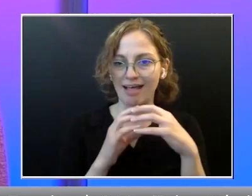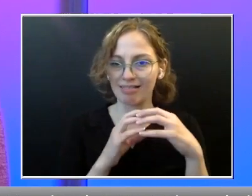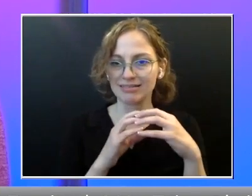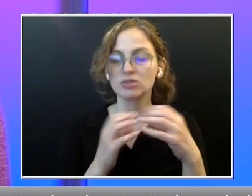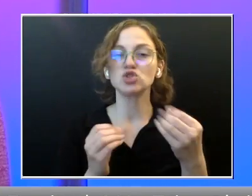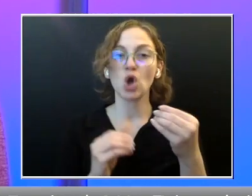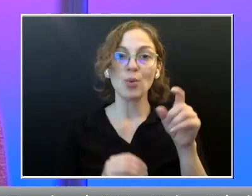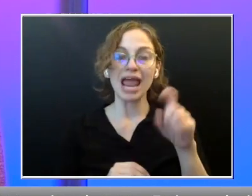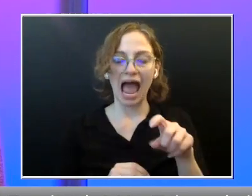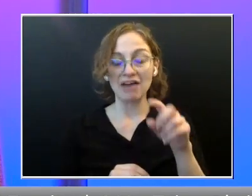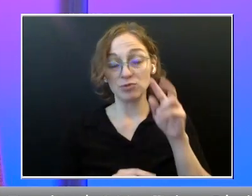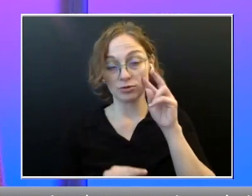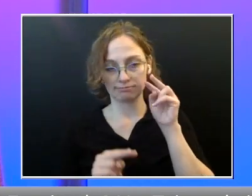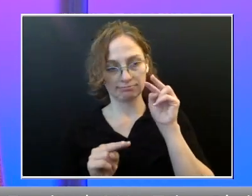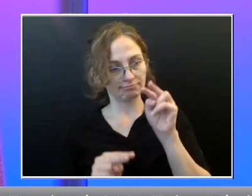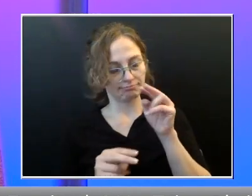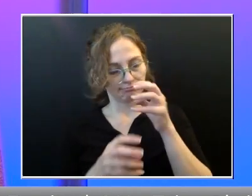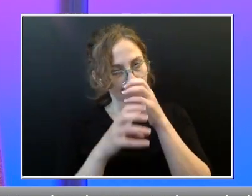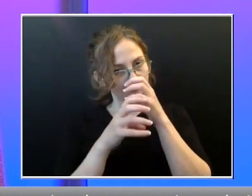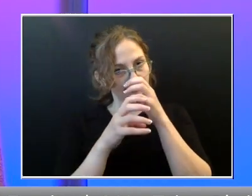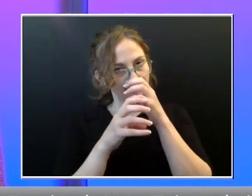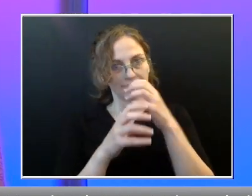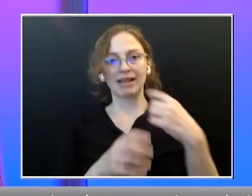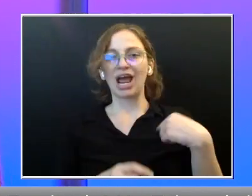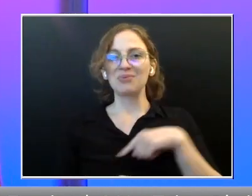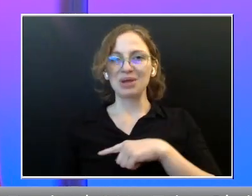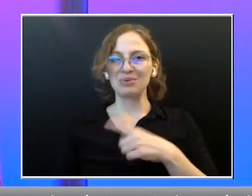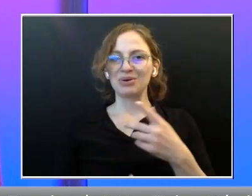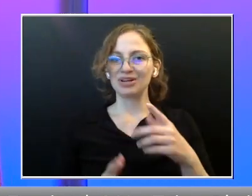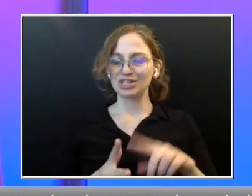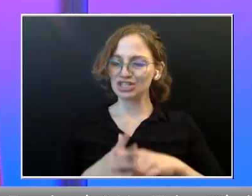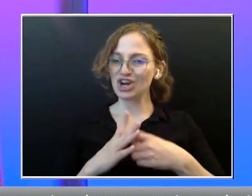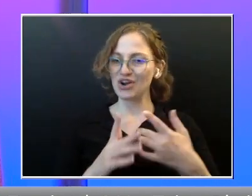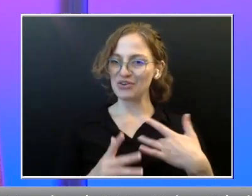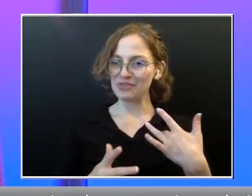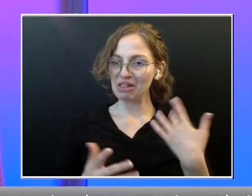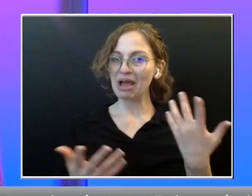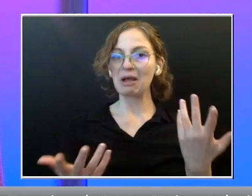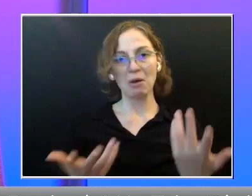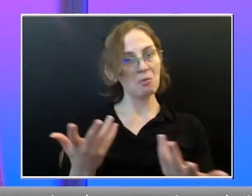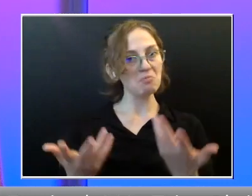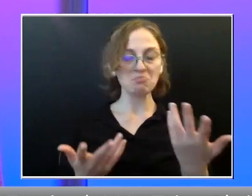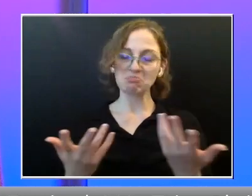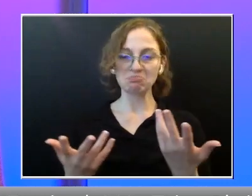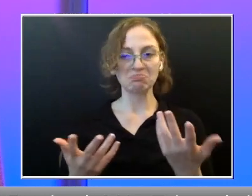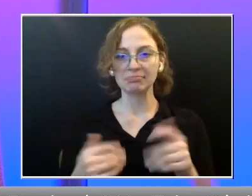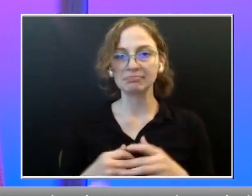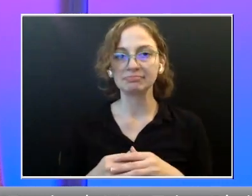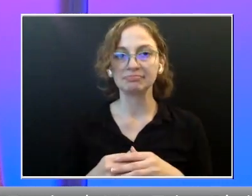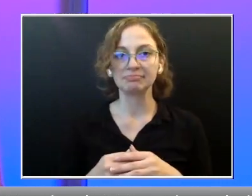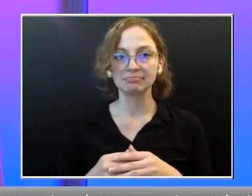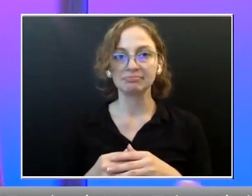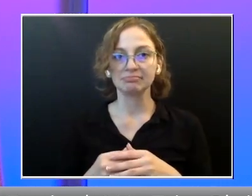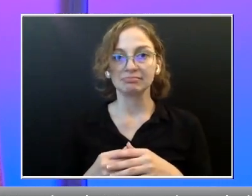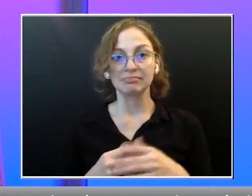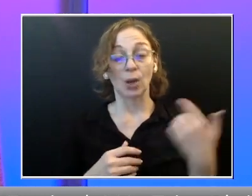reached a point where, gosh, we were getting all these ultrasounds, biopsies. These are, invasive, not super invasive, but they are